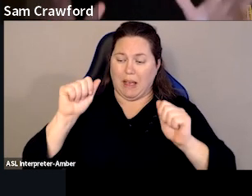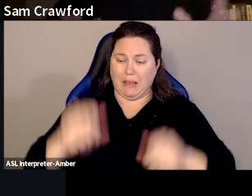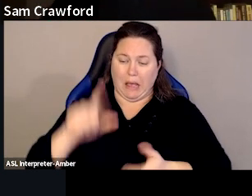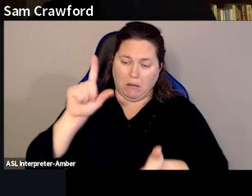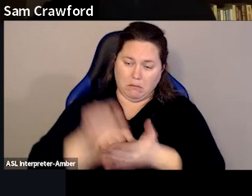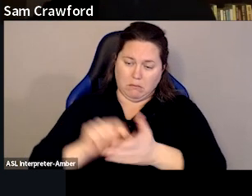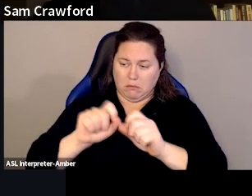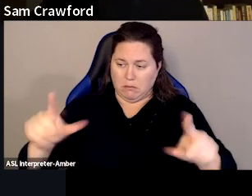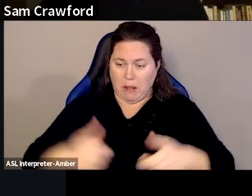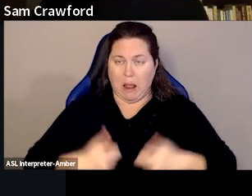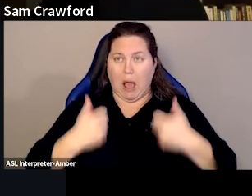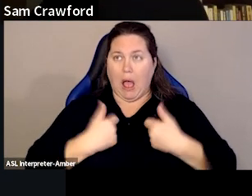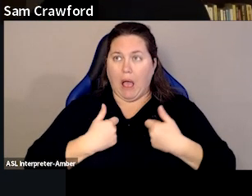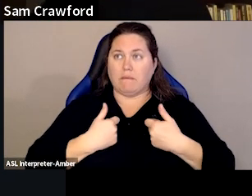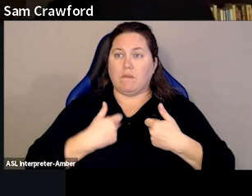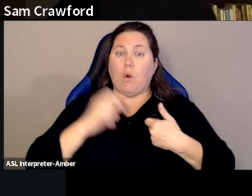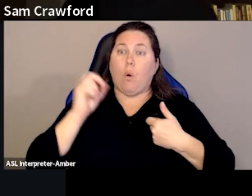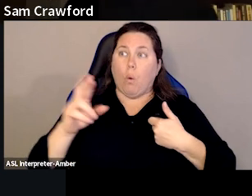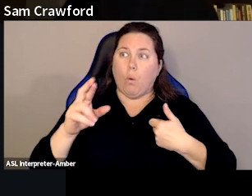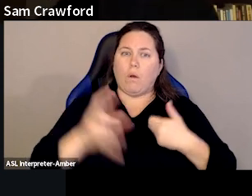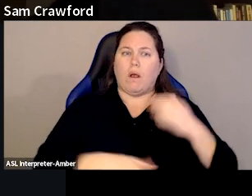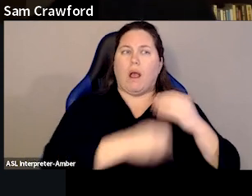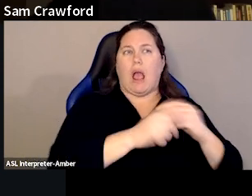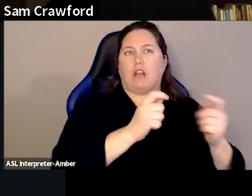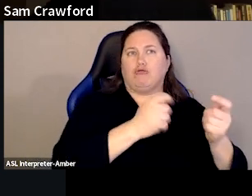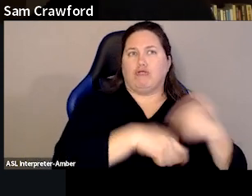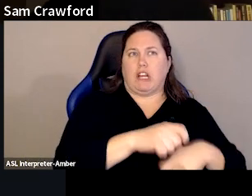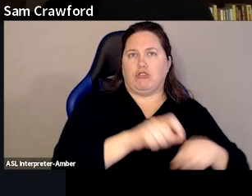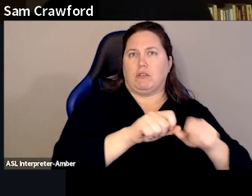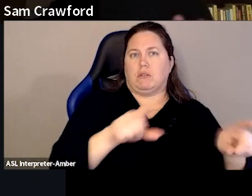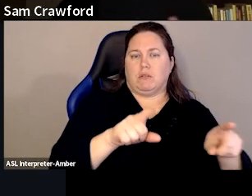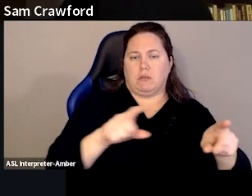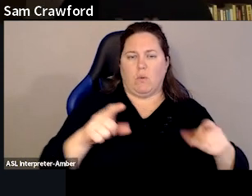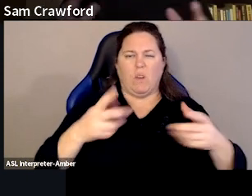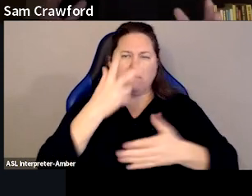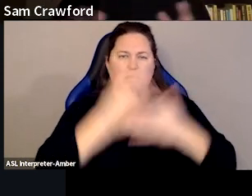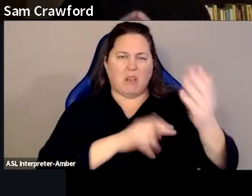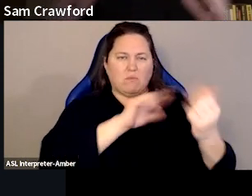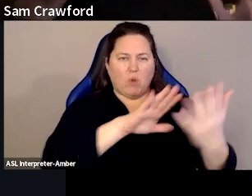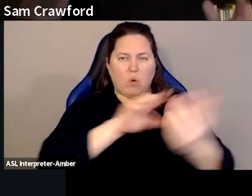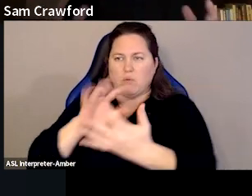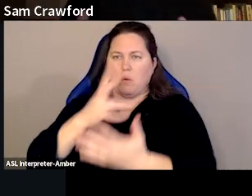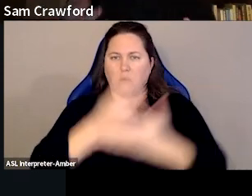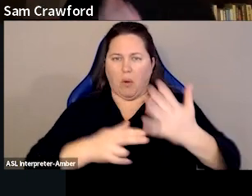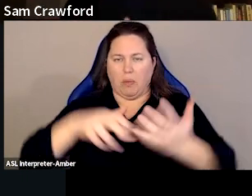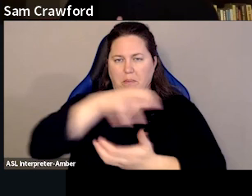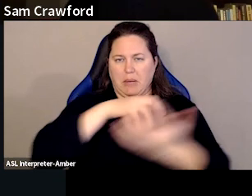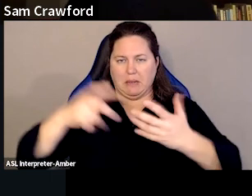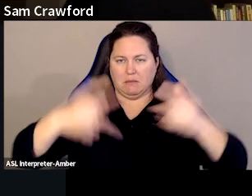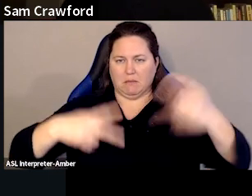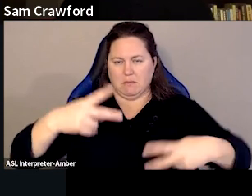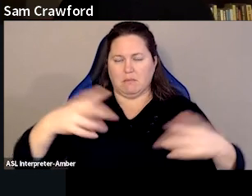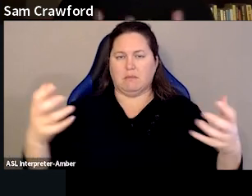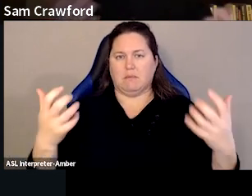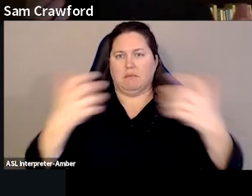changes up and push them out. It's the best of both, and this approach, as I mentioned down here, has completely transformed the online